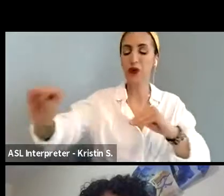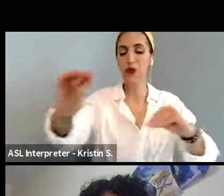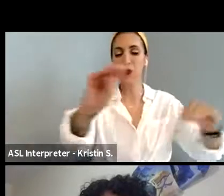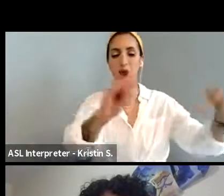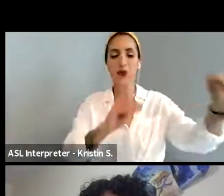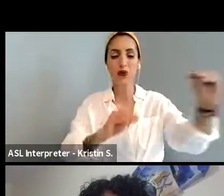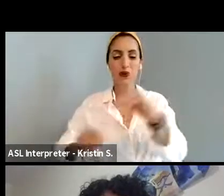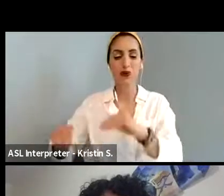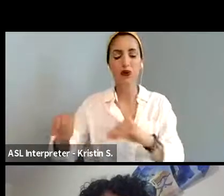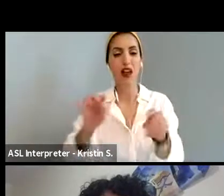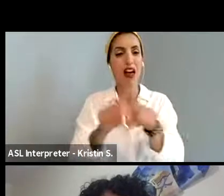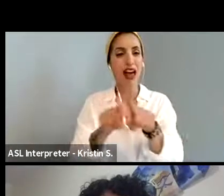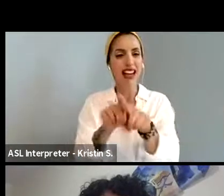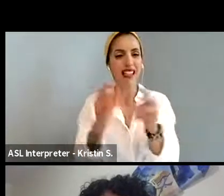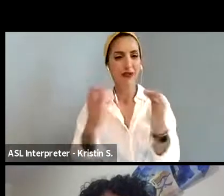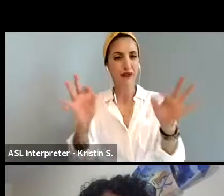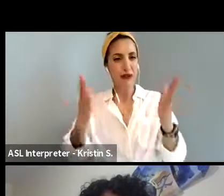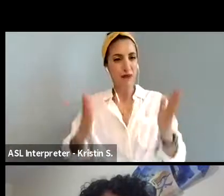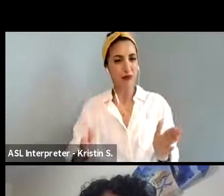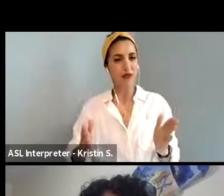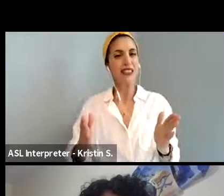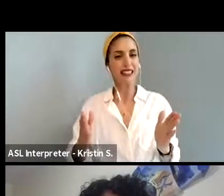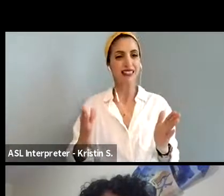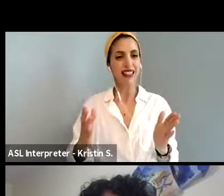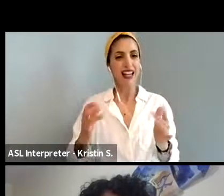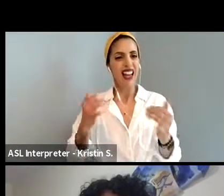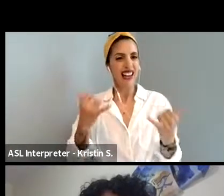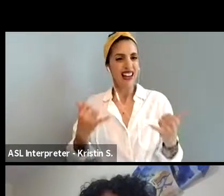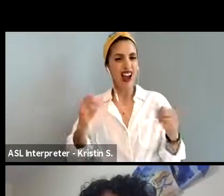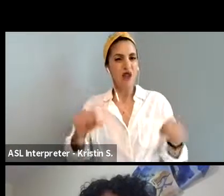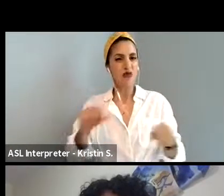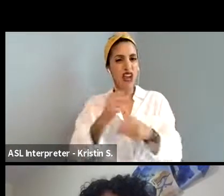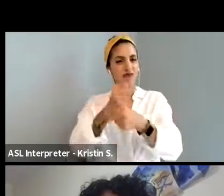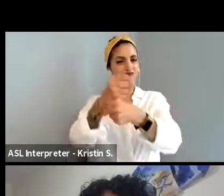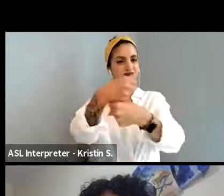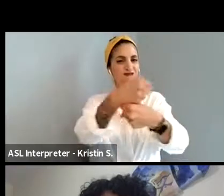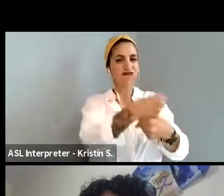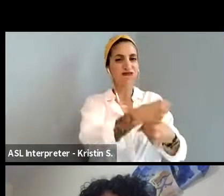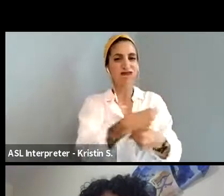to act upon my environment and make something outside of myself.